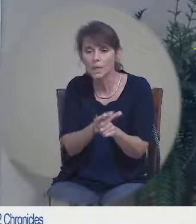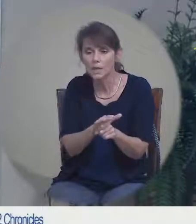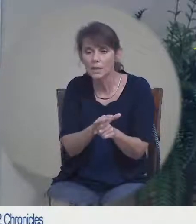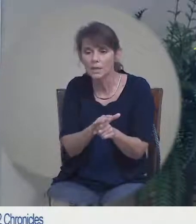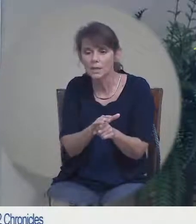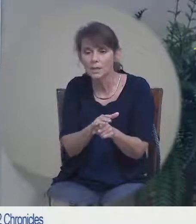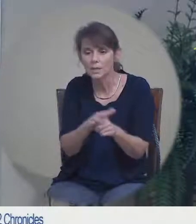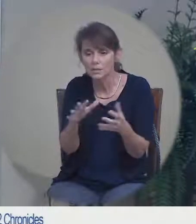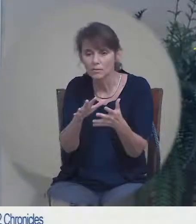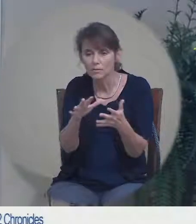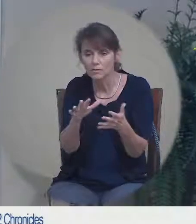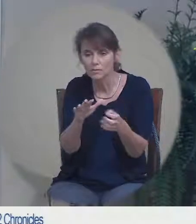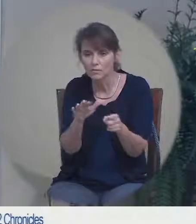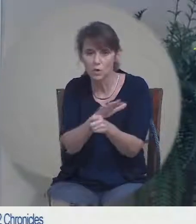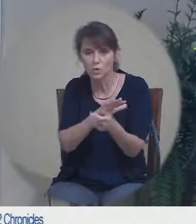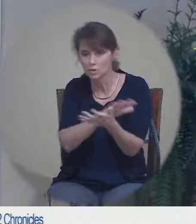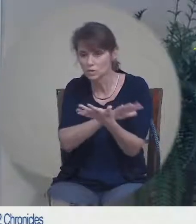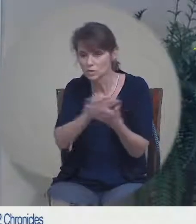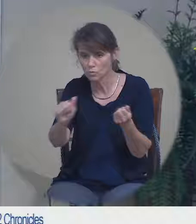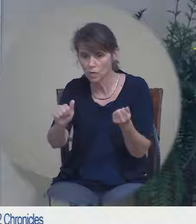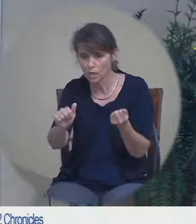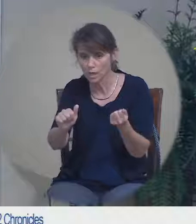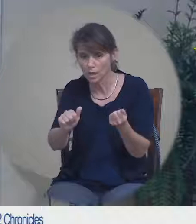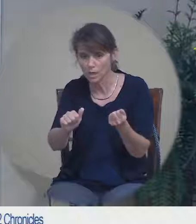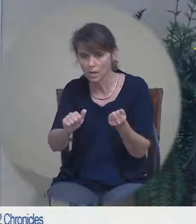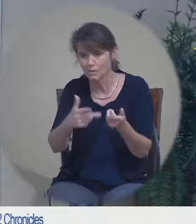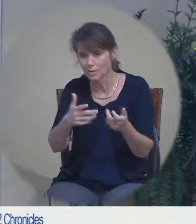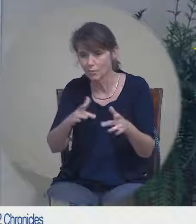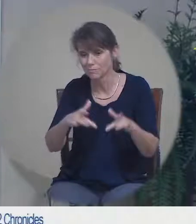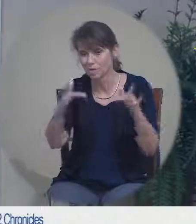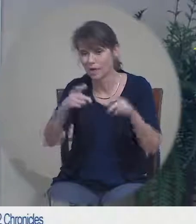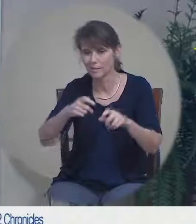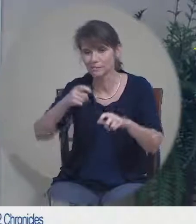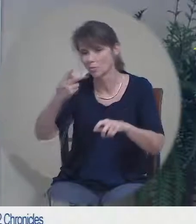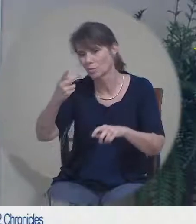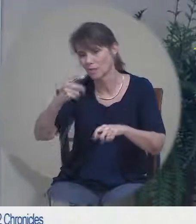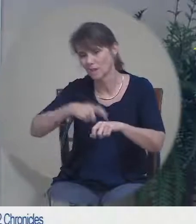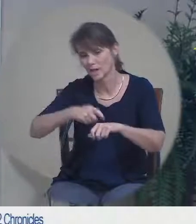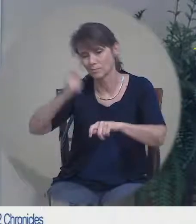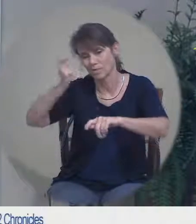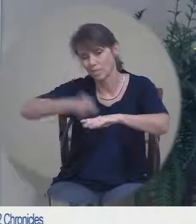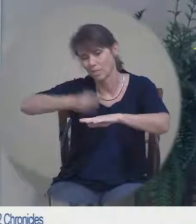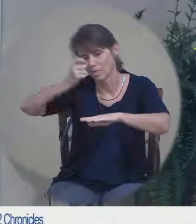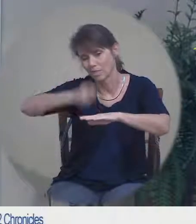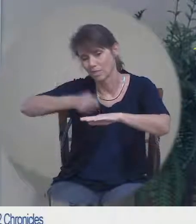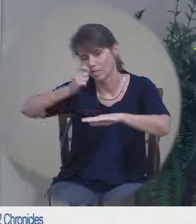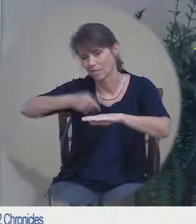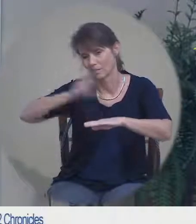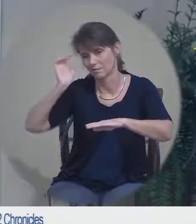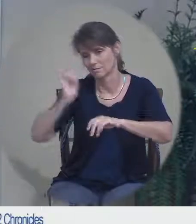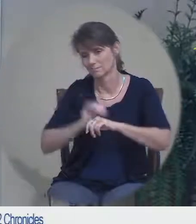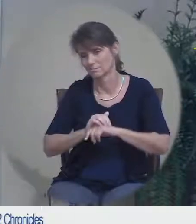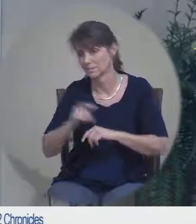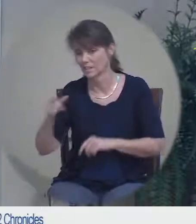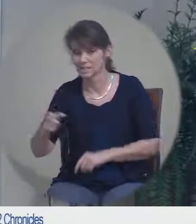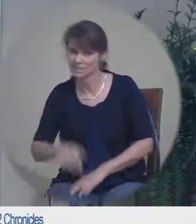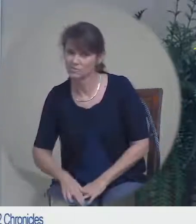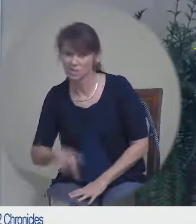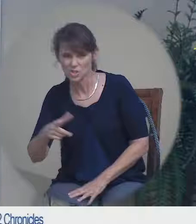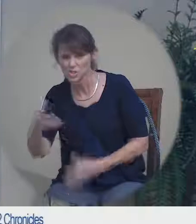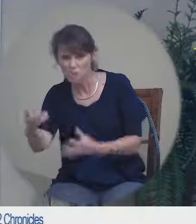5 or 6, they'd been fully destroyed. And it kind of measured or meted out their level of